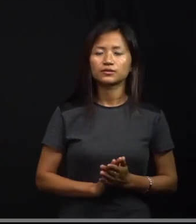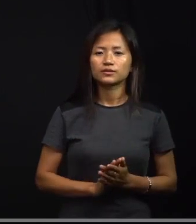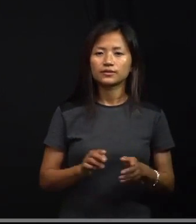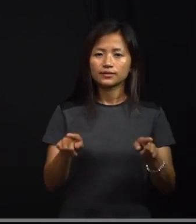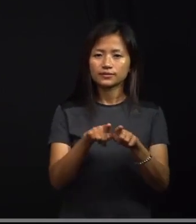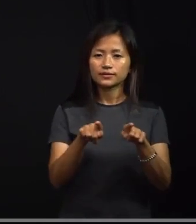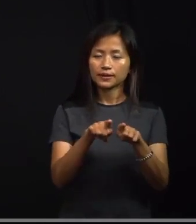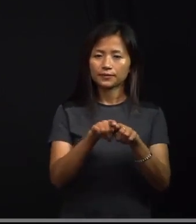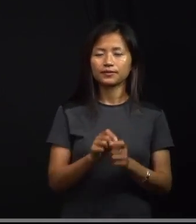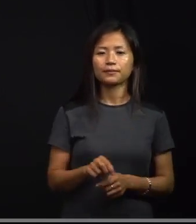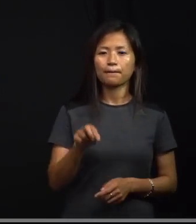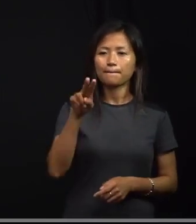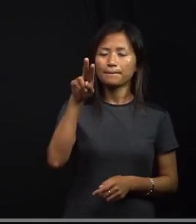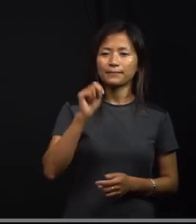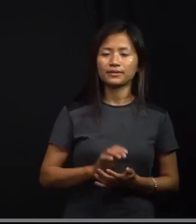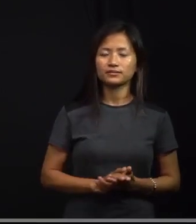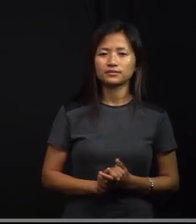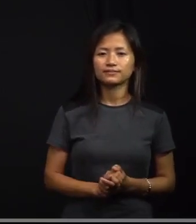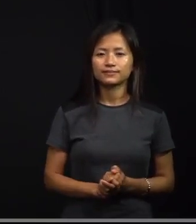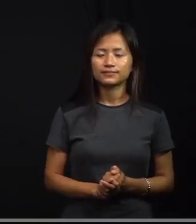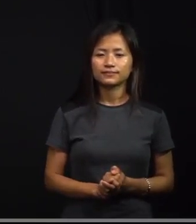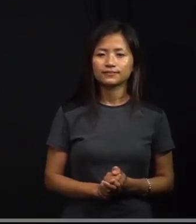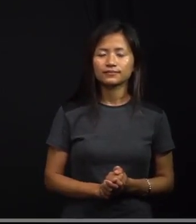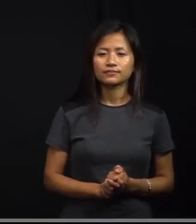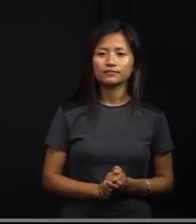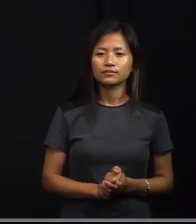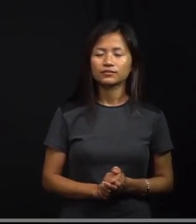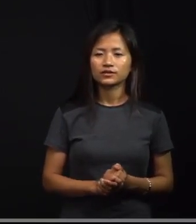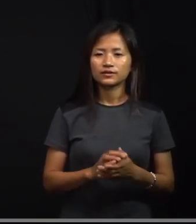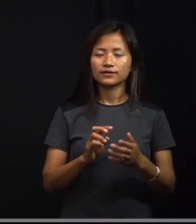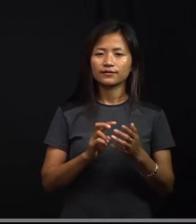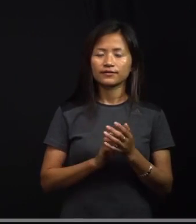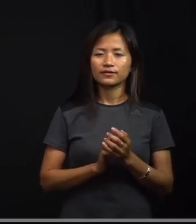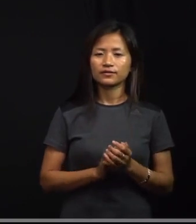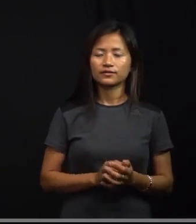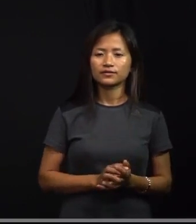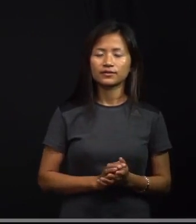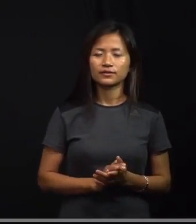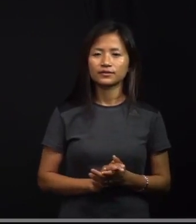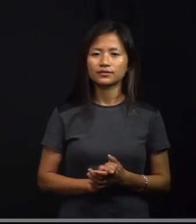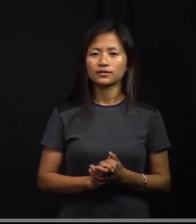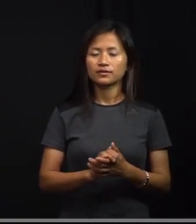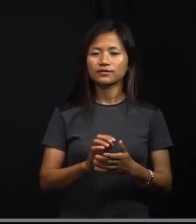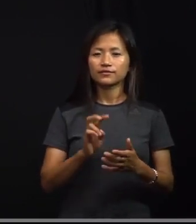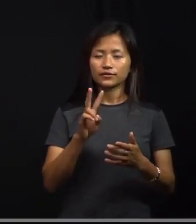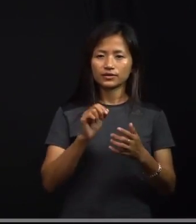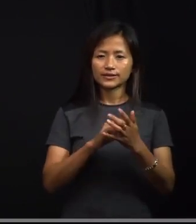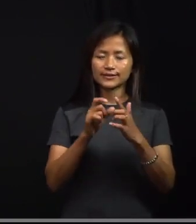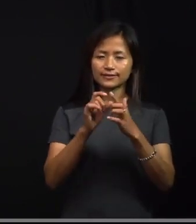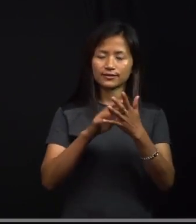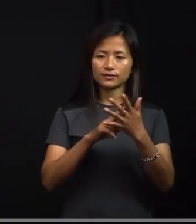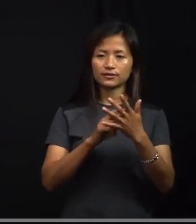in meaning, okay? So some of the synonyms are vidya, gyan, shiksha, and